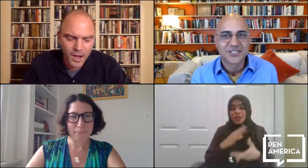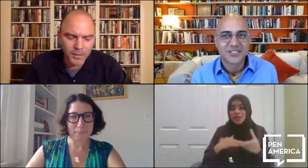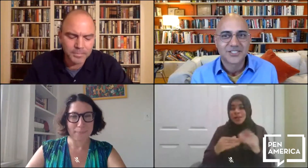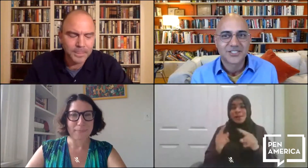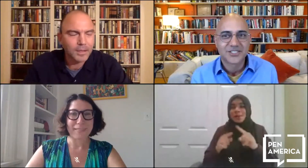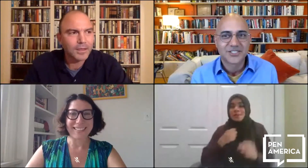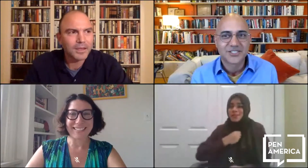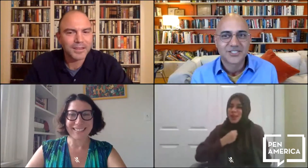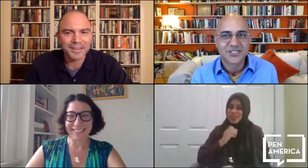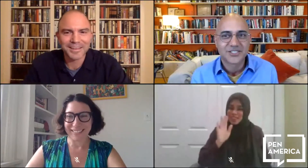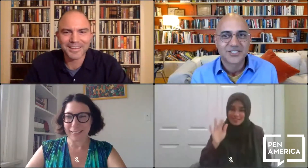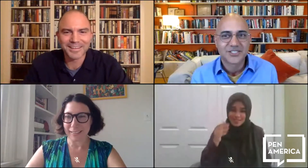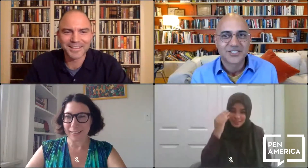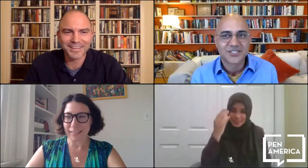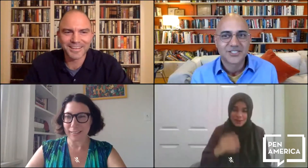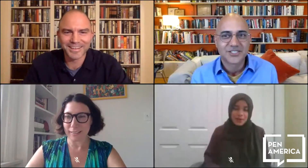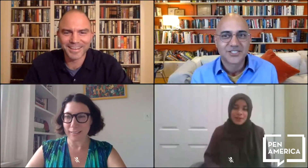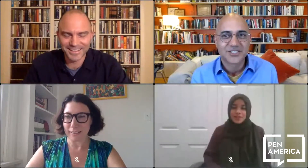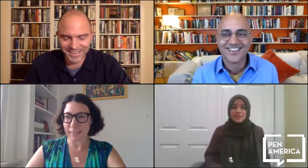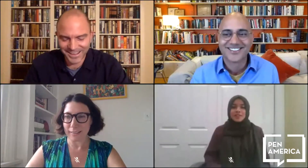It's okay.